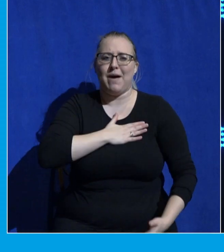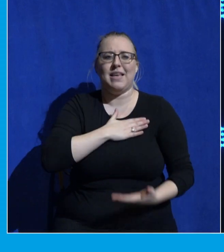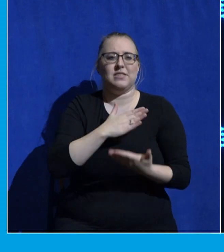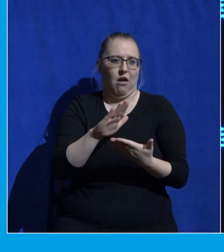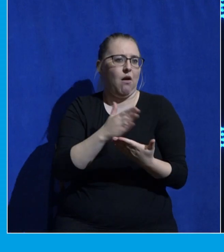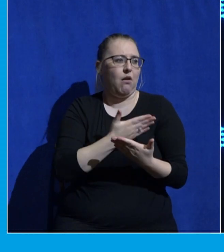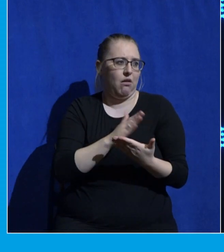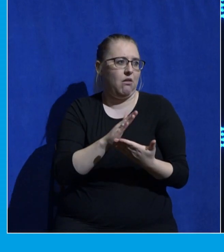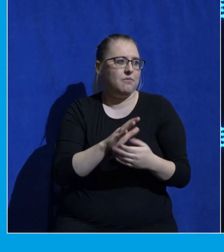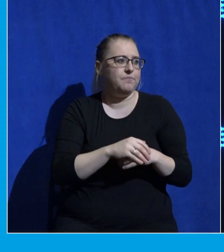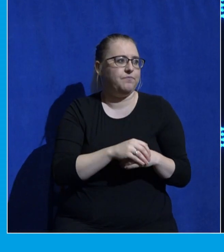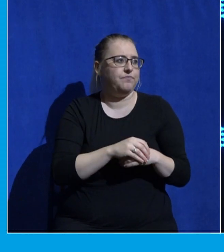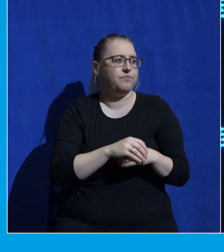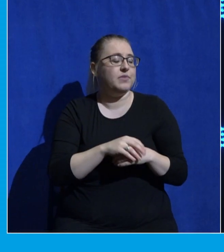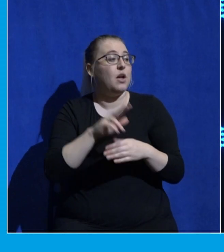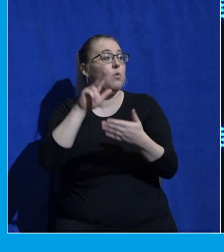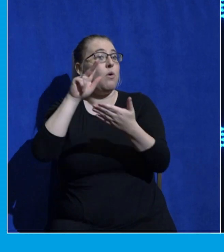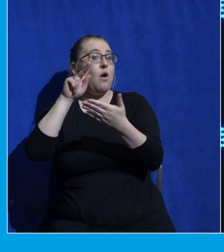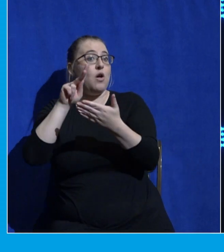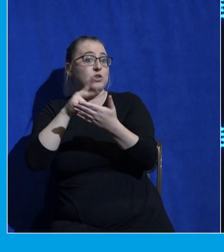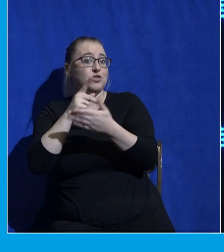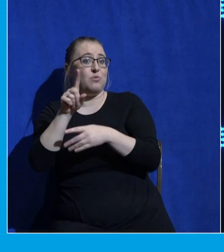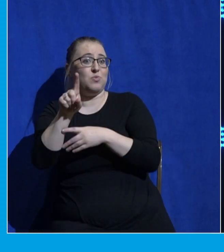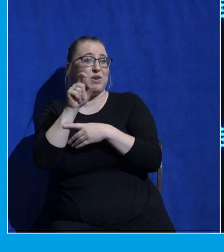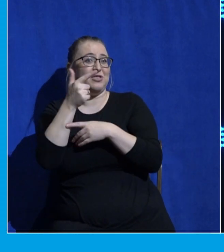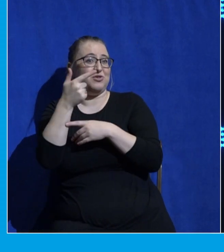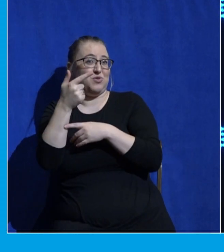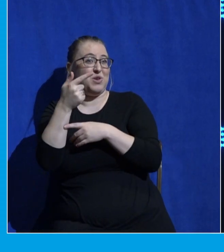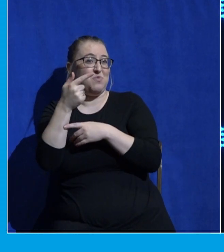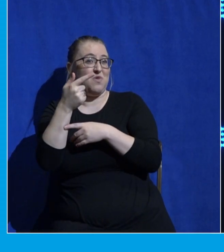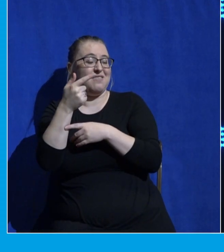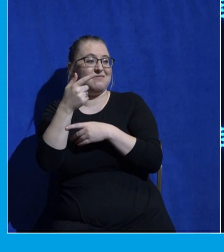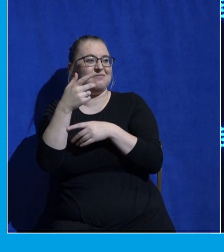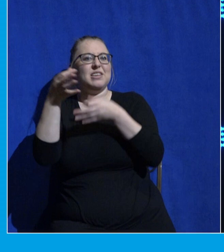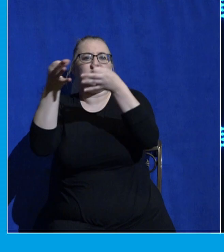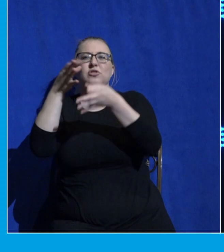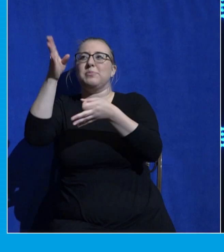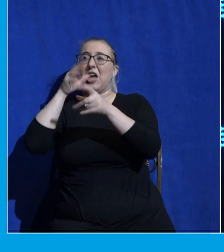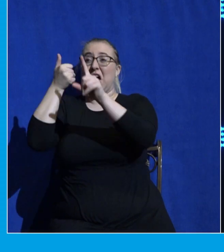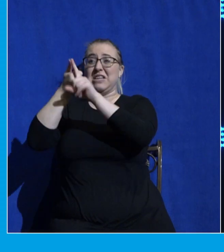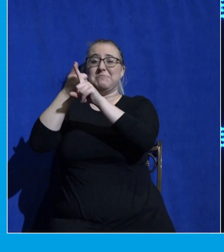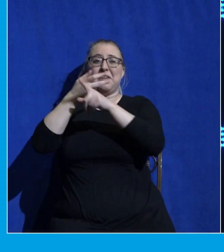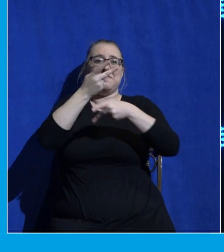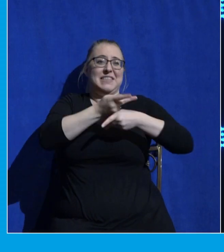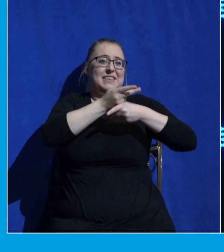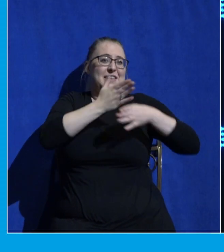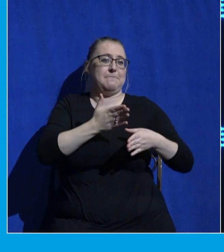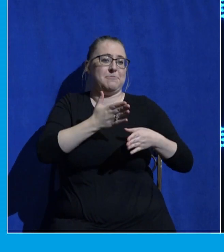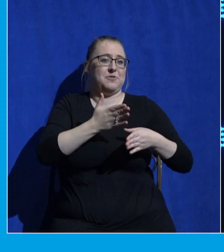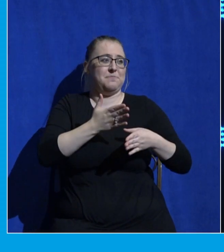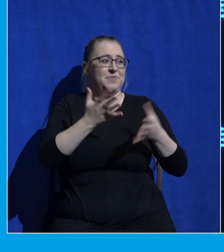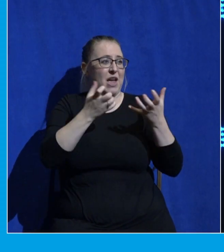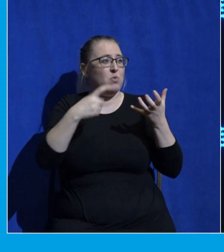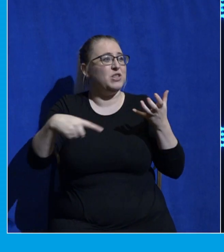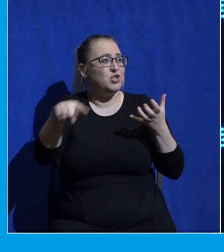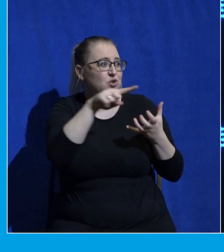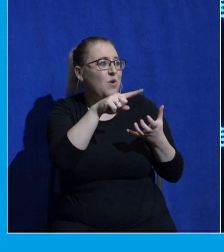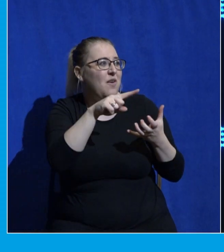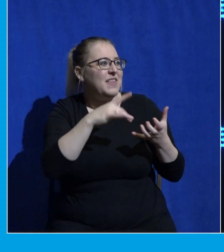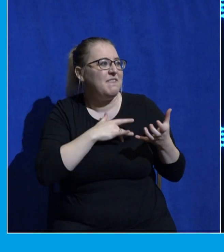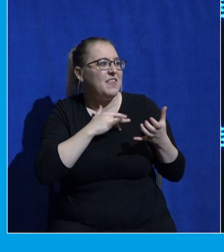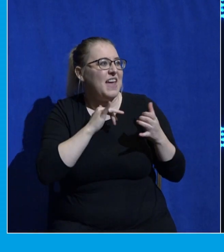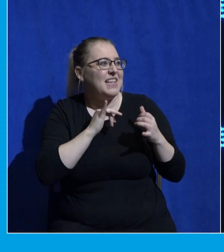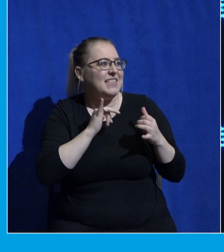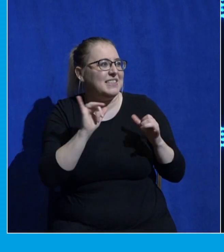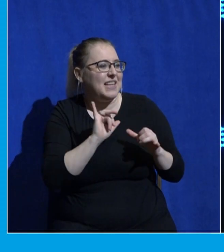see, Psalm 21 describes God as a keeper, and my prayer this morning is that you can call that song my song. That's my